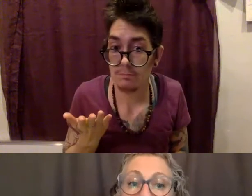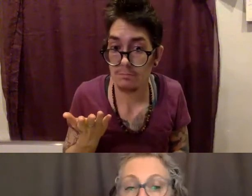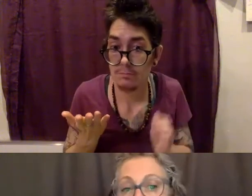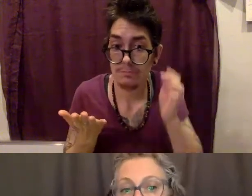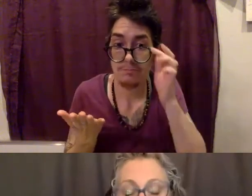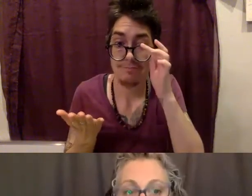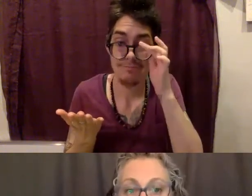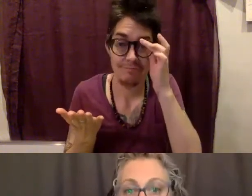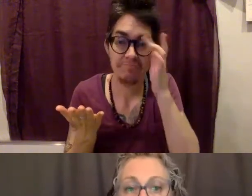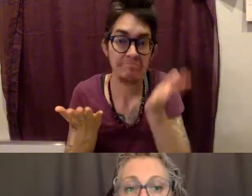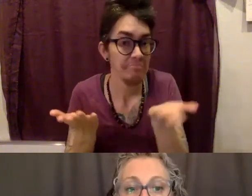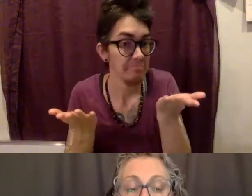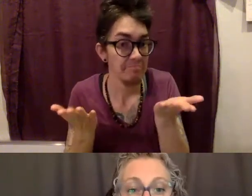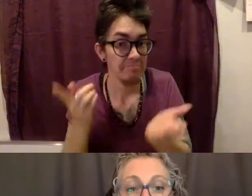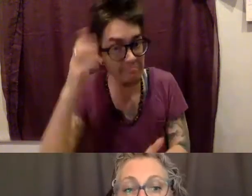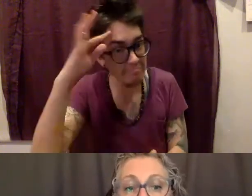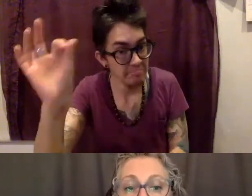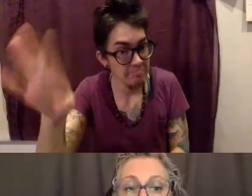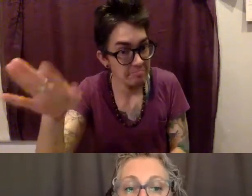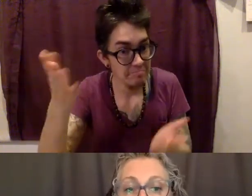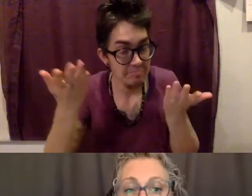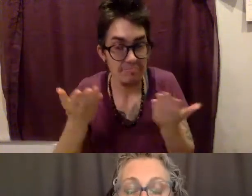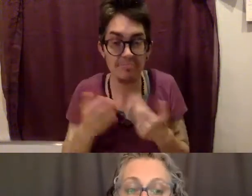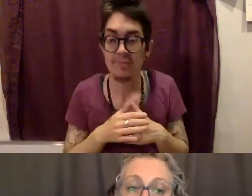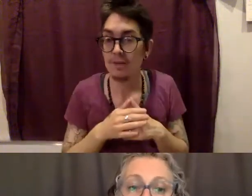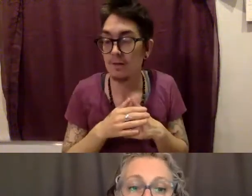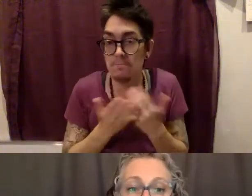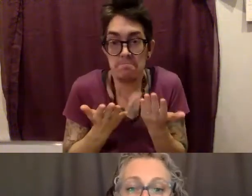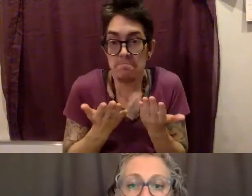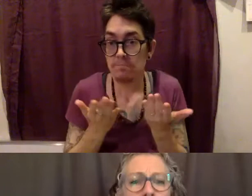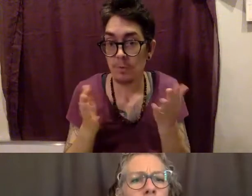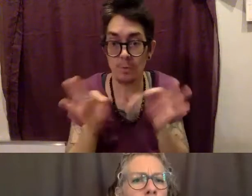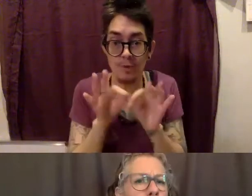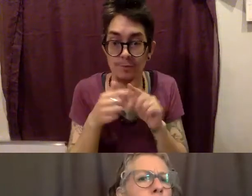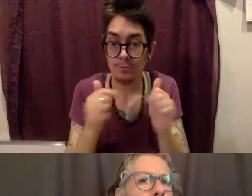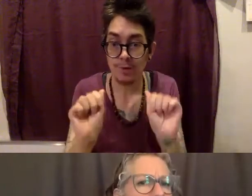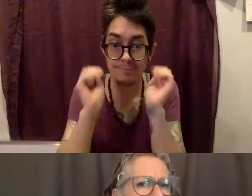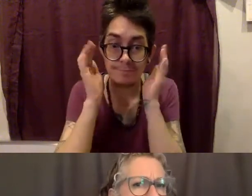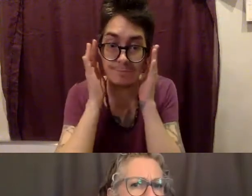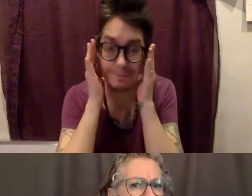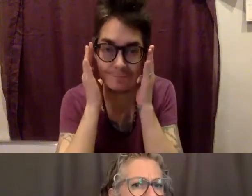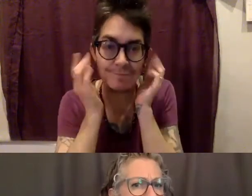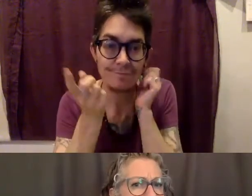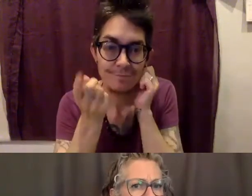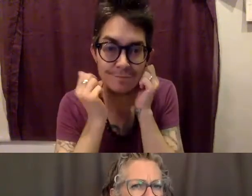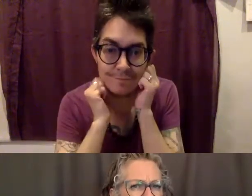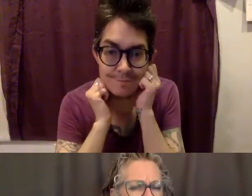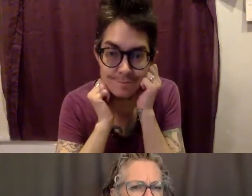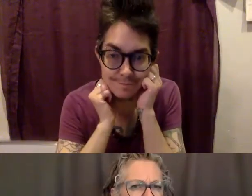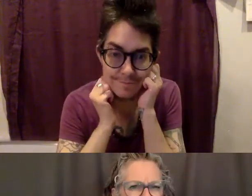that go, or let that, disconnect from you a little bit. So, okay. Yeah. Isn't there a way